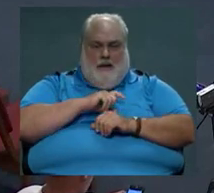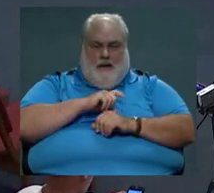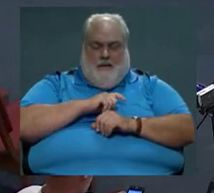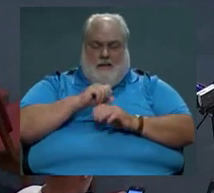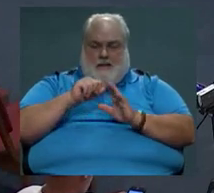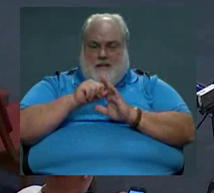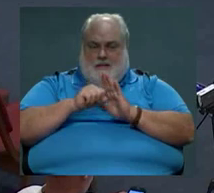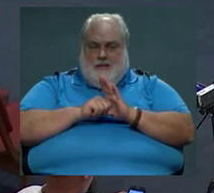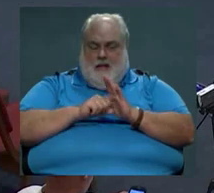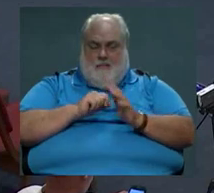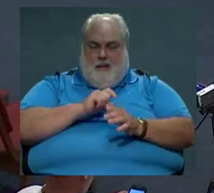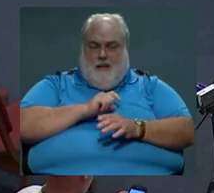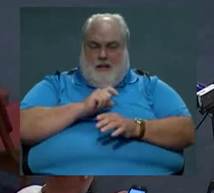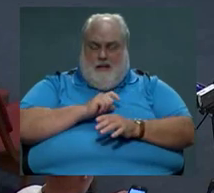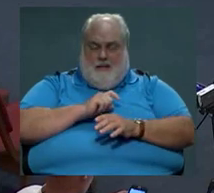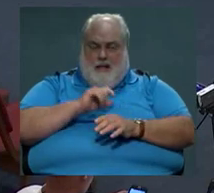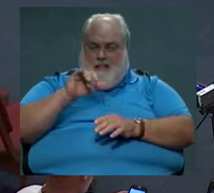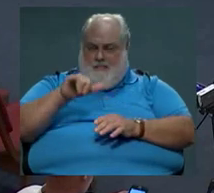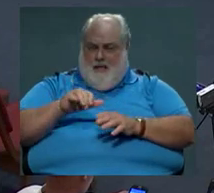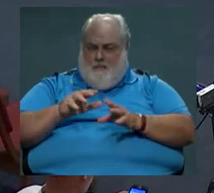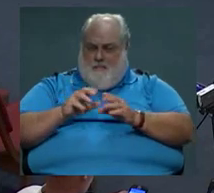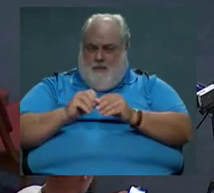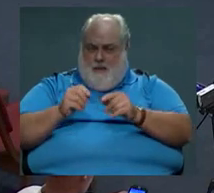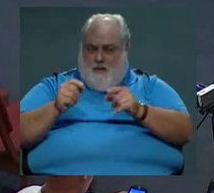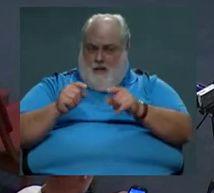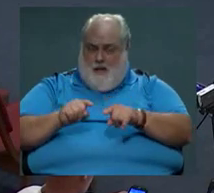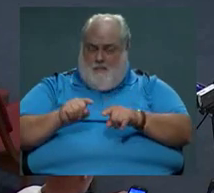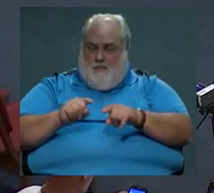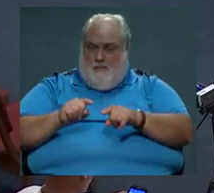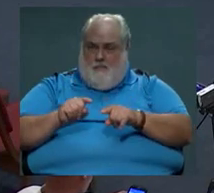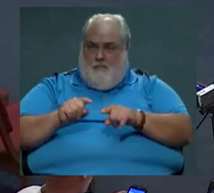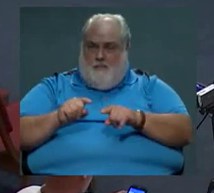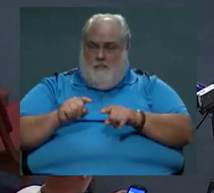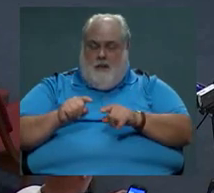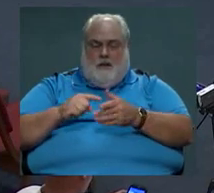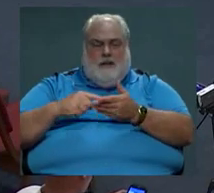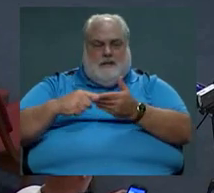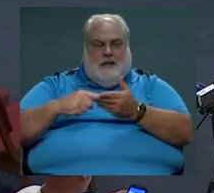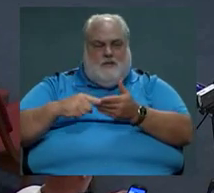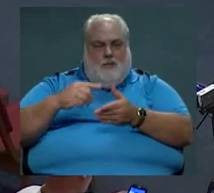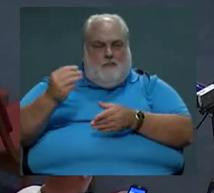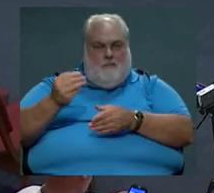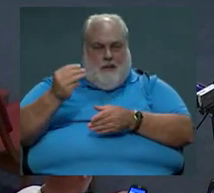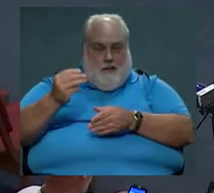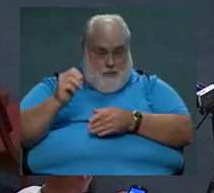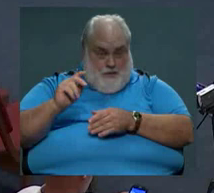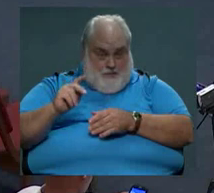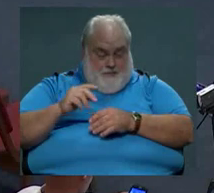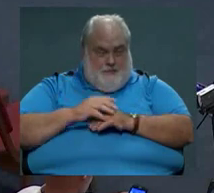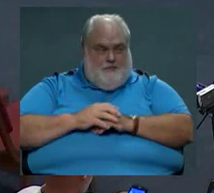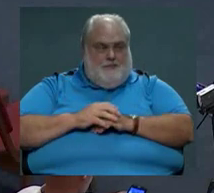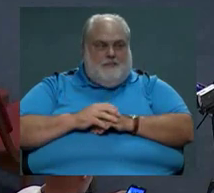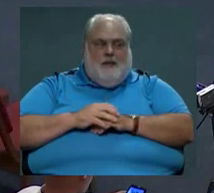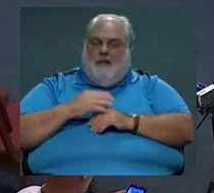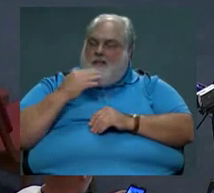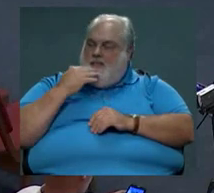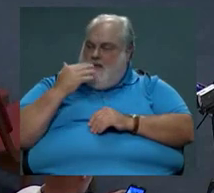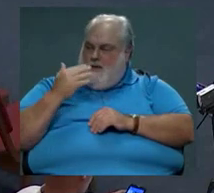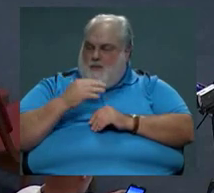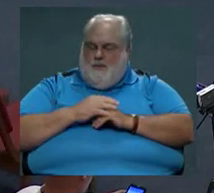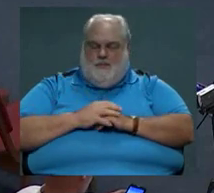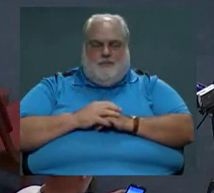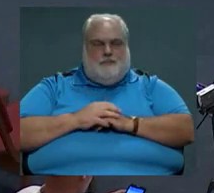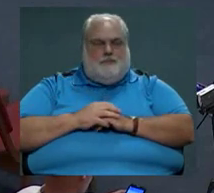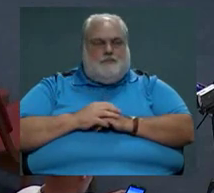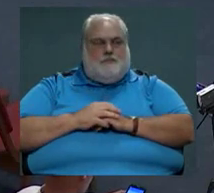State Police. I wanted to have that meeting. Didn't be able to discuss it on Monday. Okay. I can wait. Thank you.